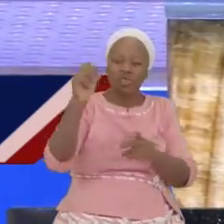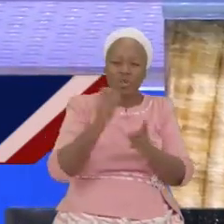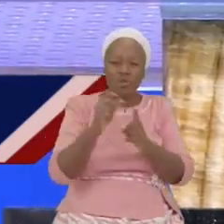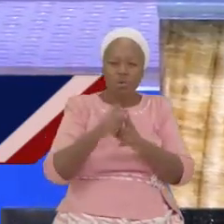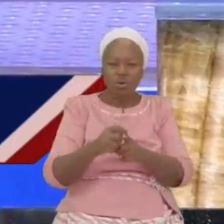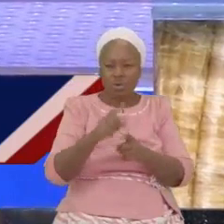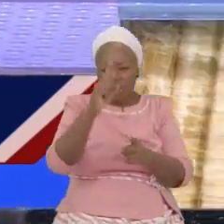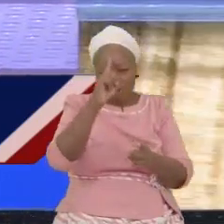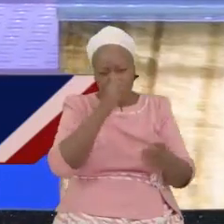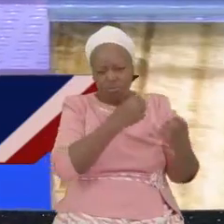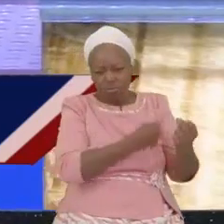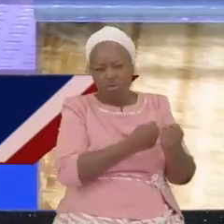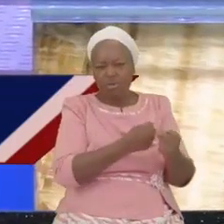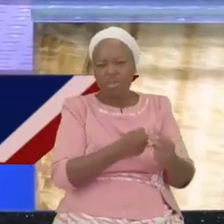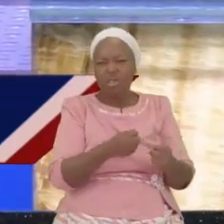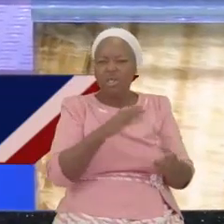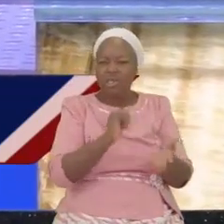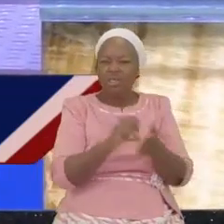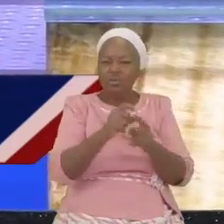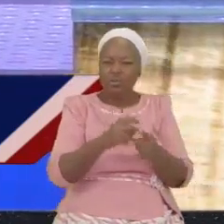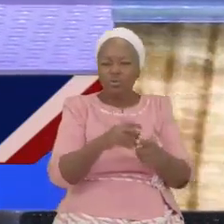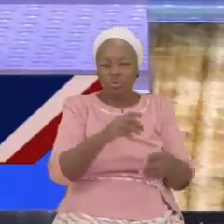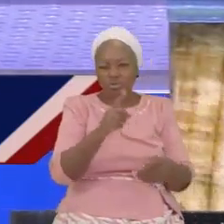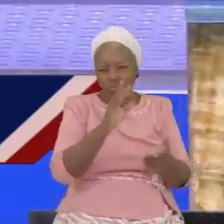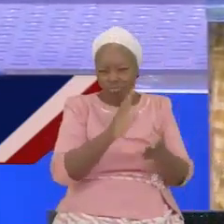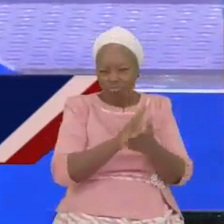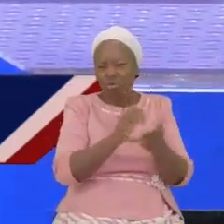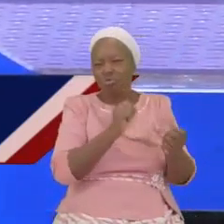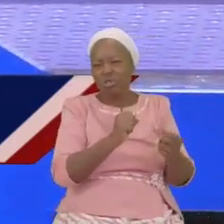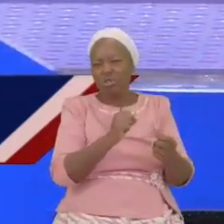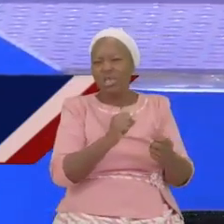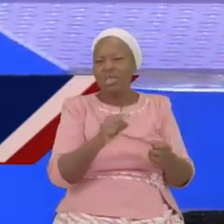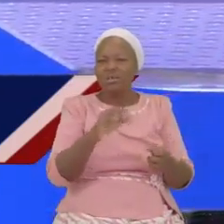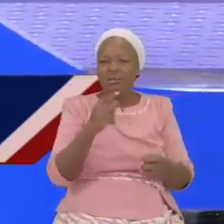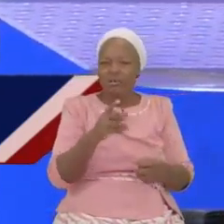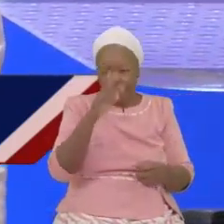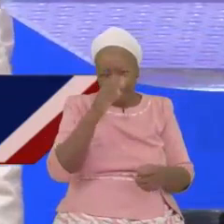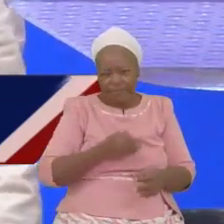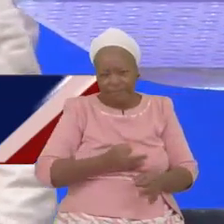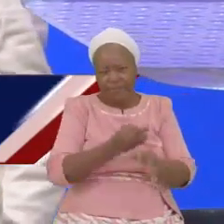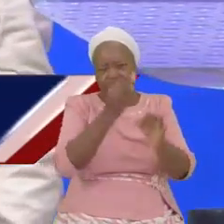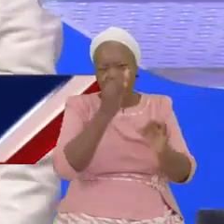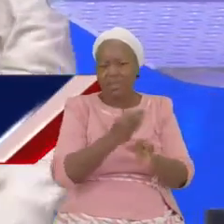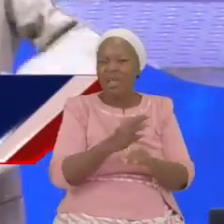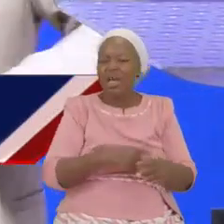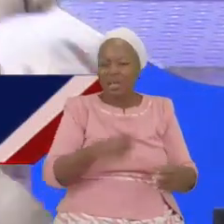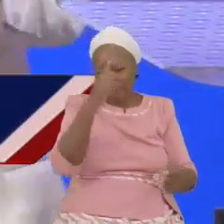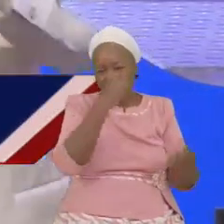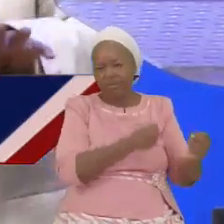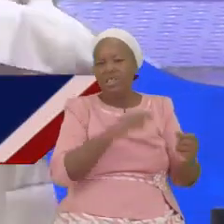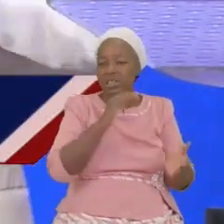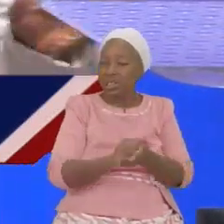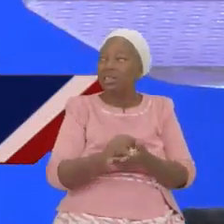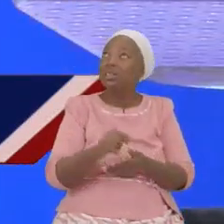is the Old Testament alternative for faith. He believes, he trusts in you.